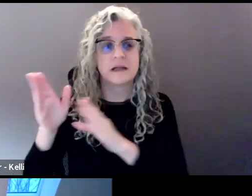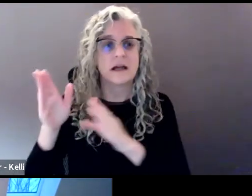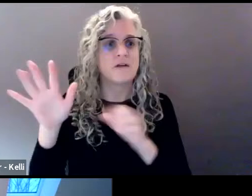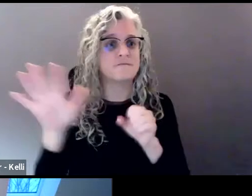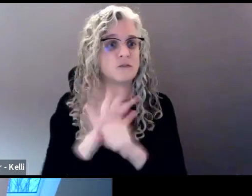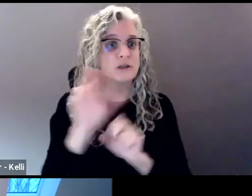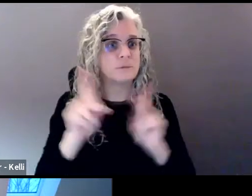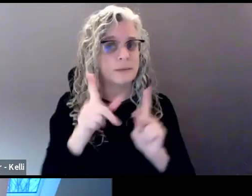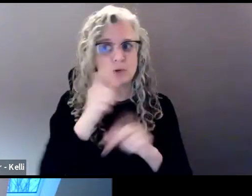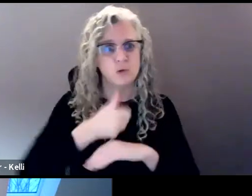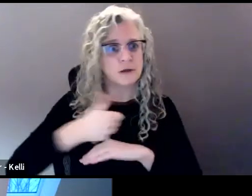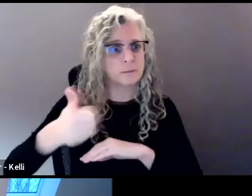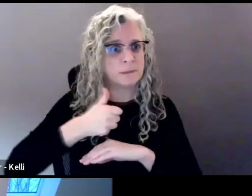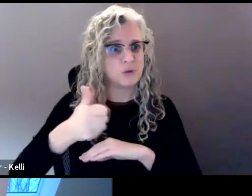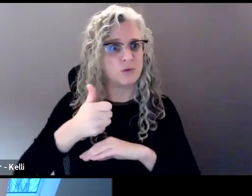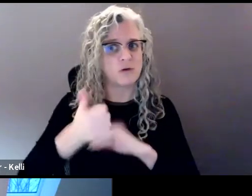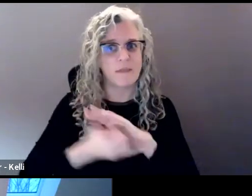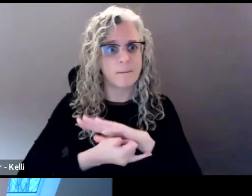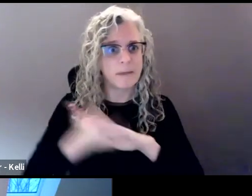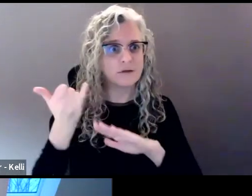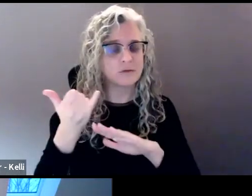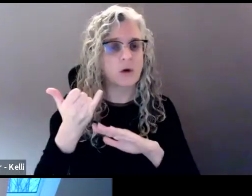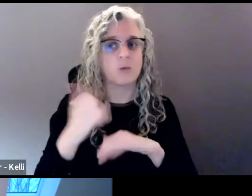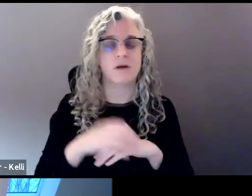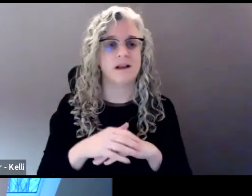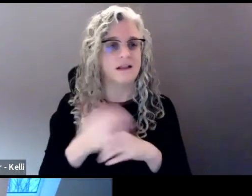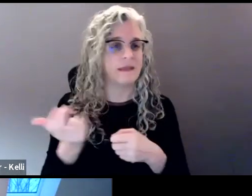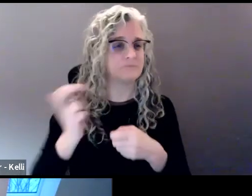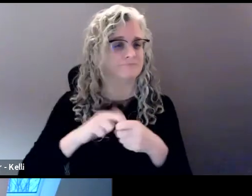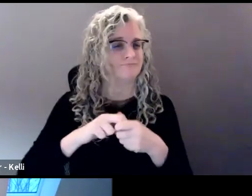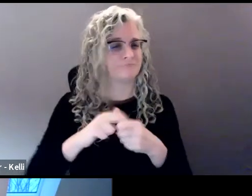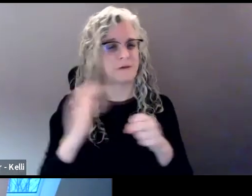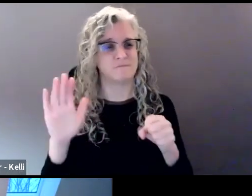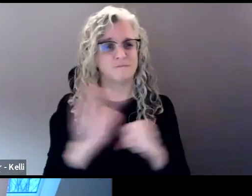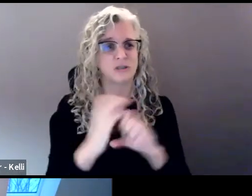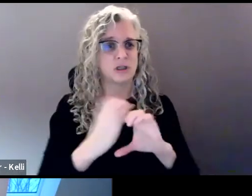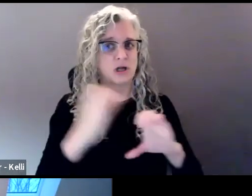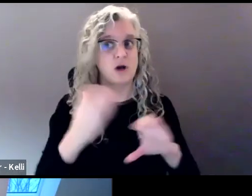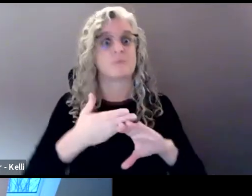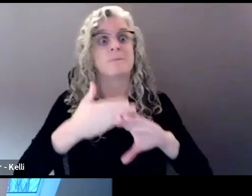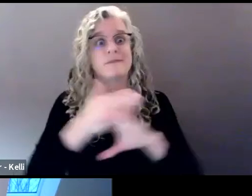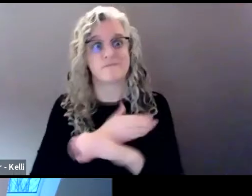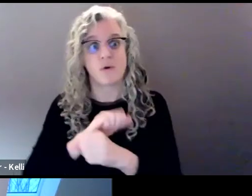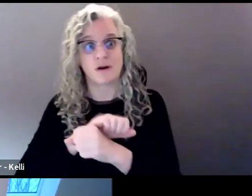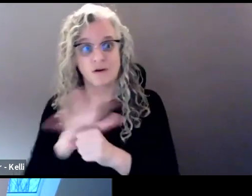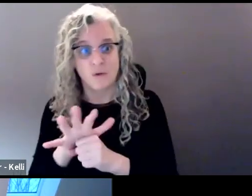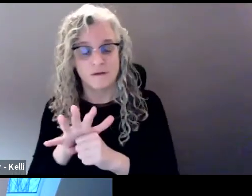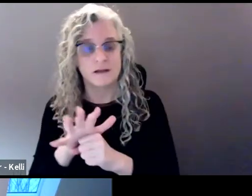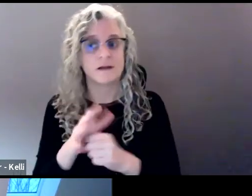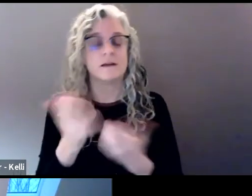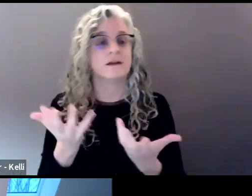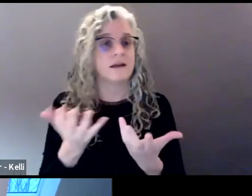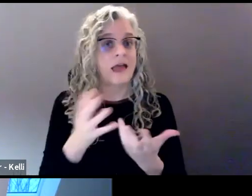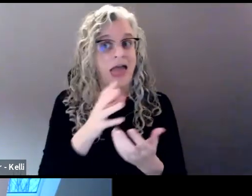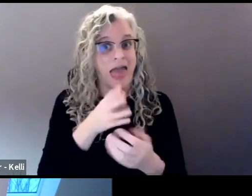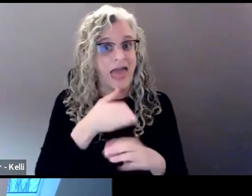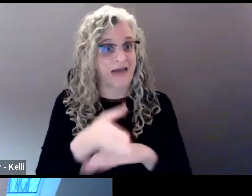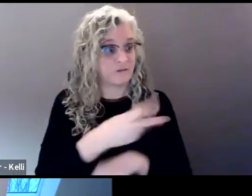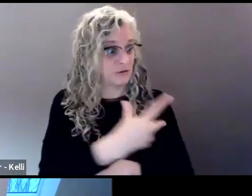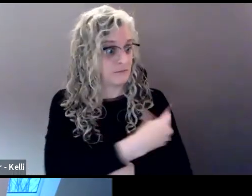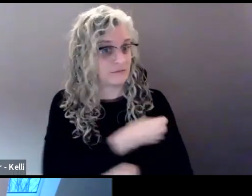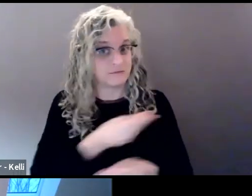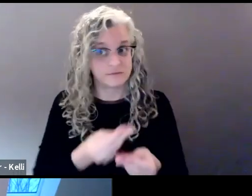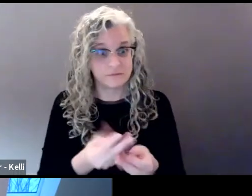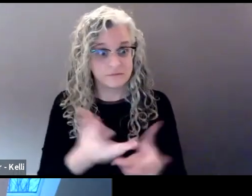Commuters who packed the station prior to the pandemic and who, due to the availability of COVID vaccines, could be expected to return to heavily using the station